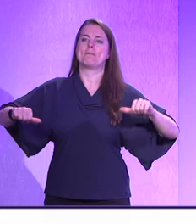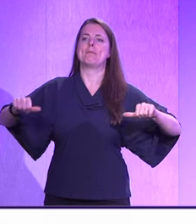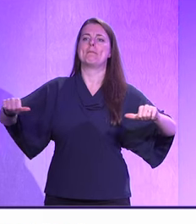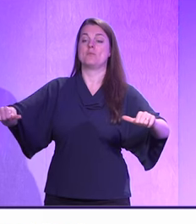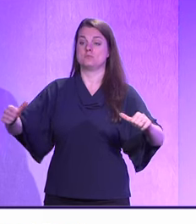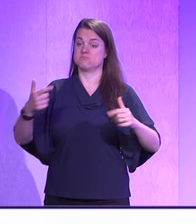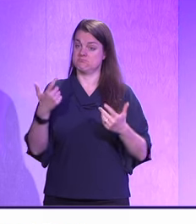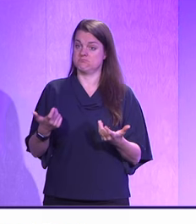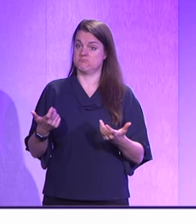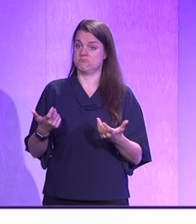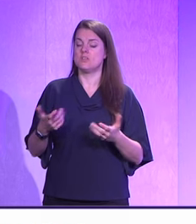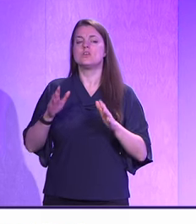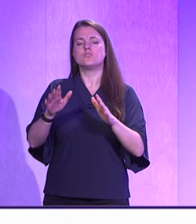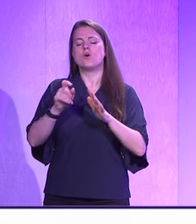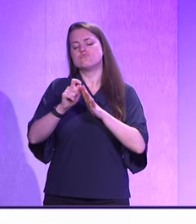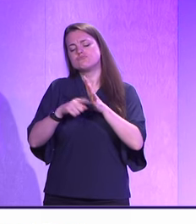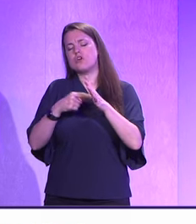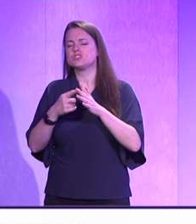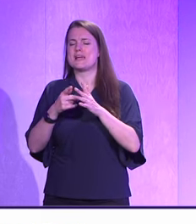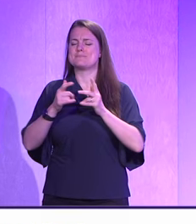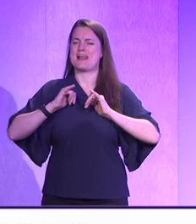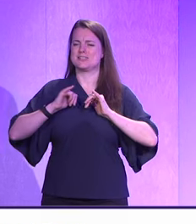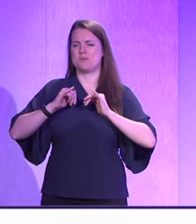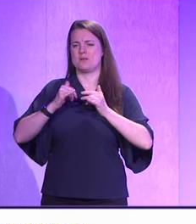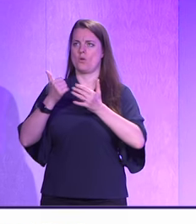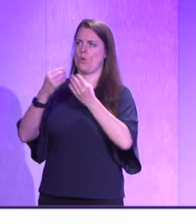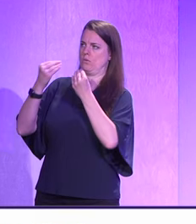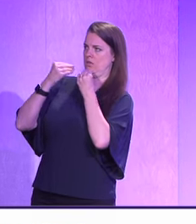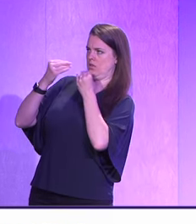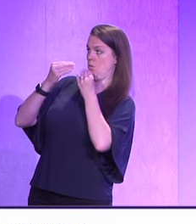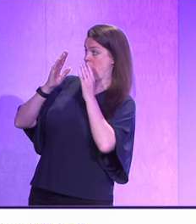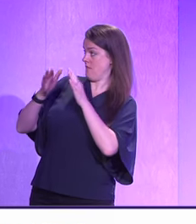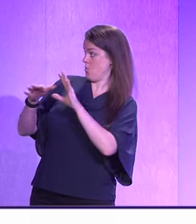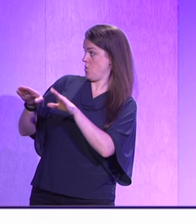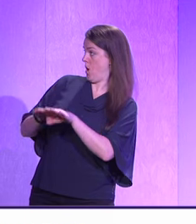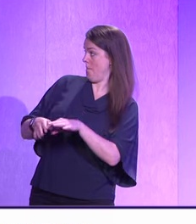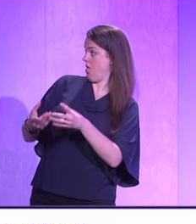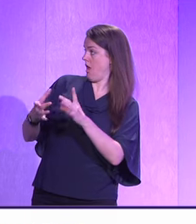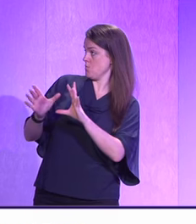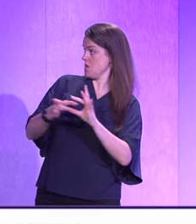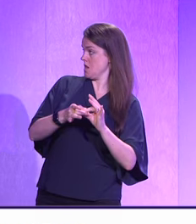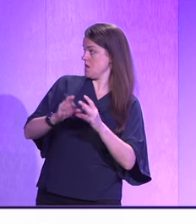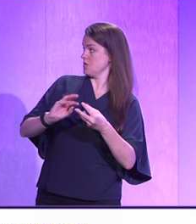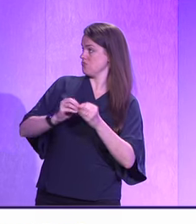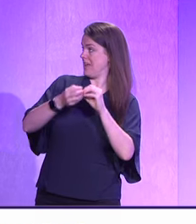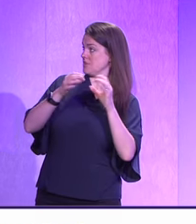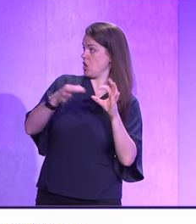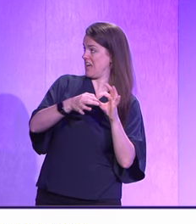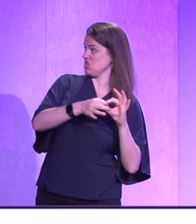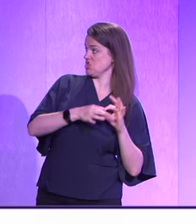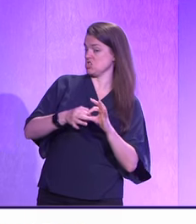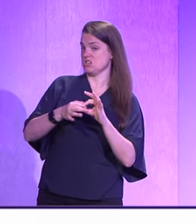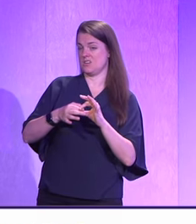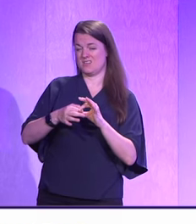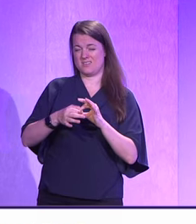particularly project management, is to bring things together, to couple things together, even if they don't need to be together. So we need to get rid